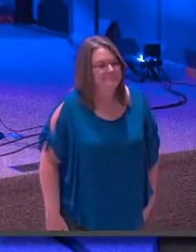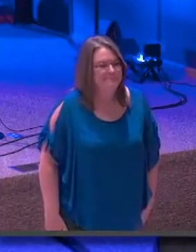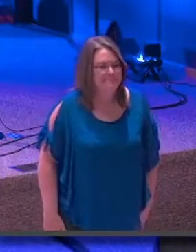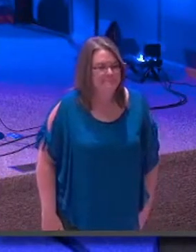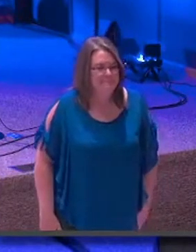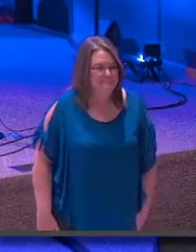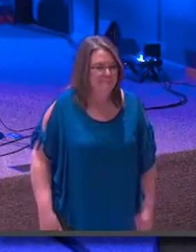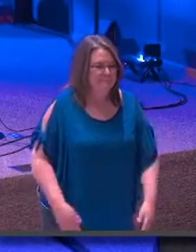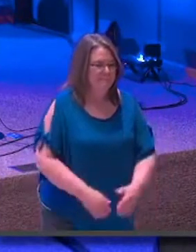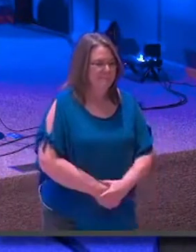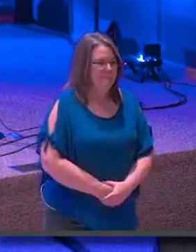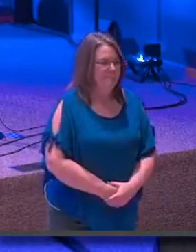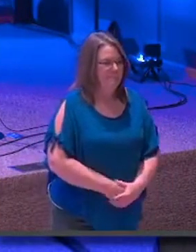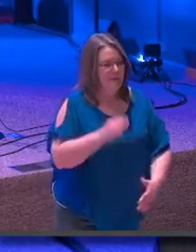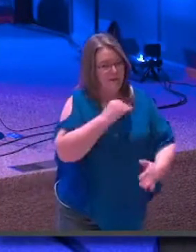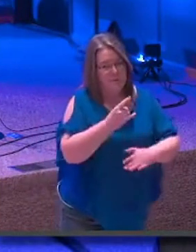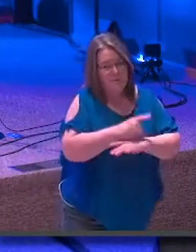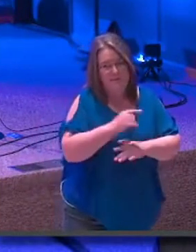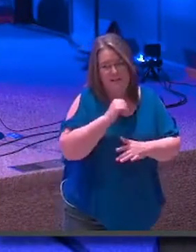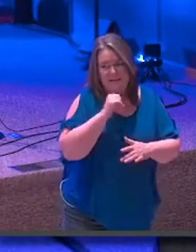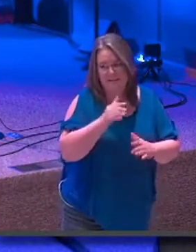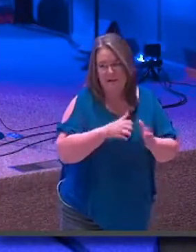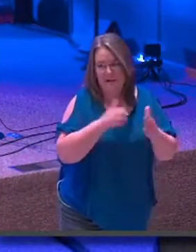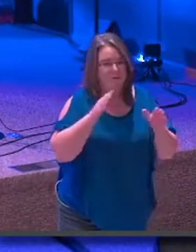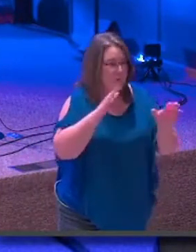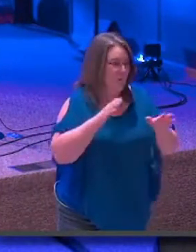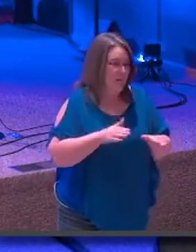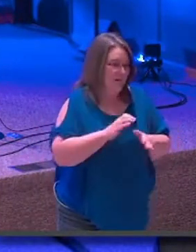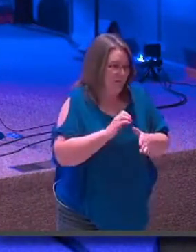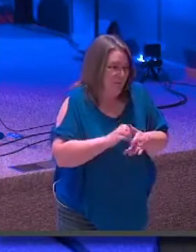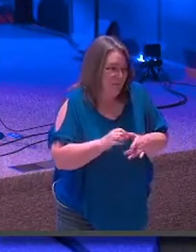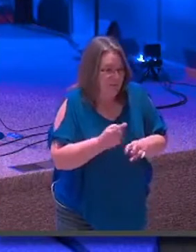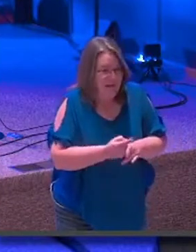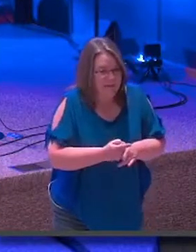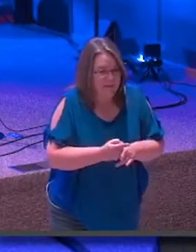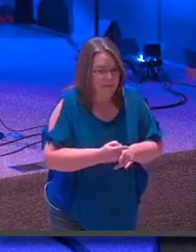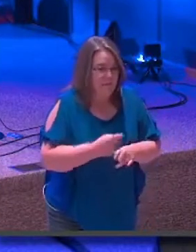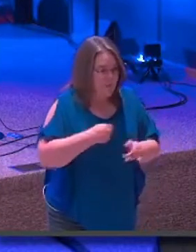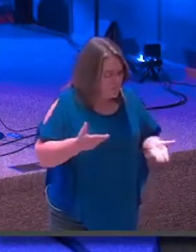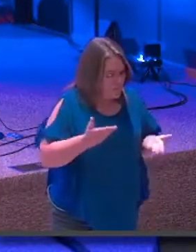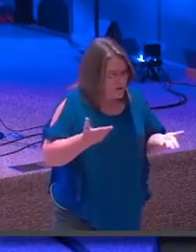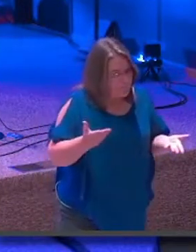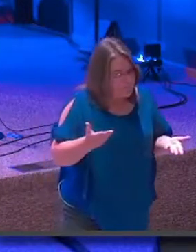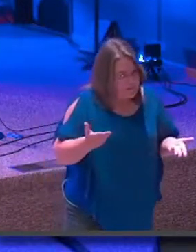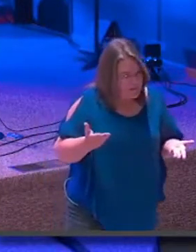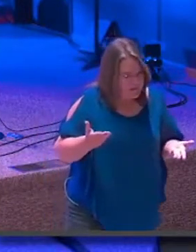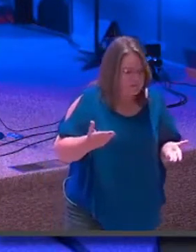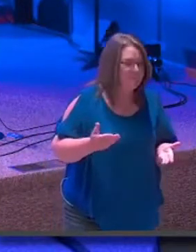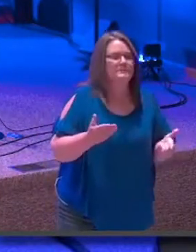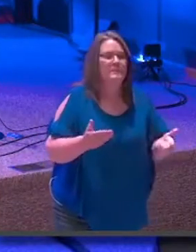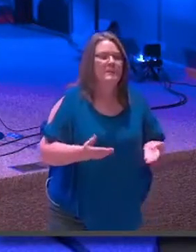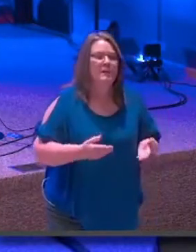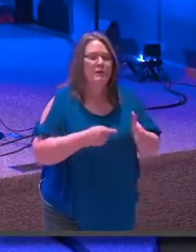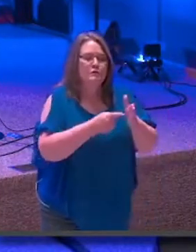Yeah, the old days weren't that great either, were they? So I'm here to present to you an alternative today.